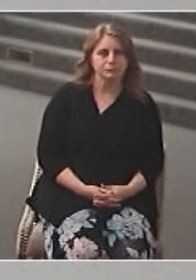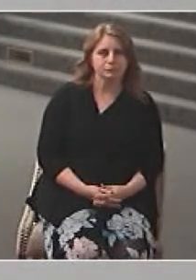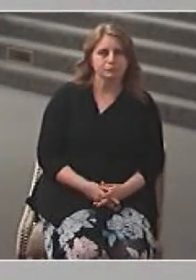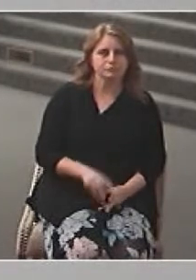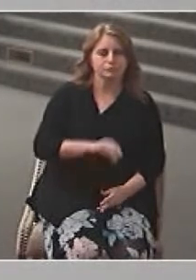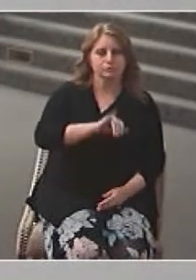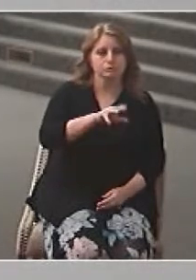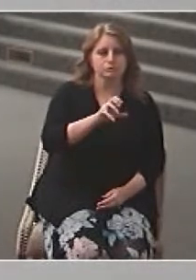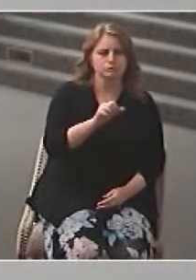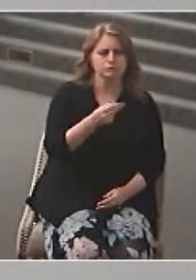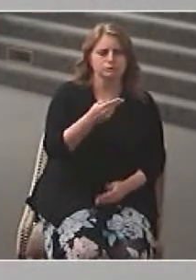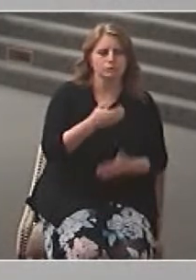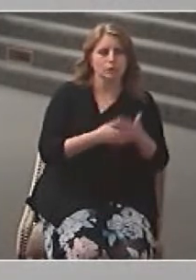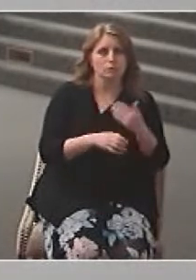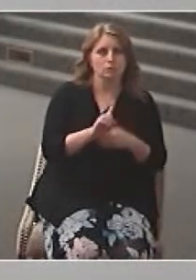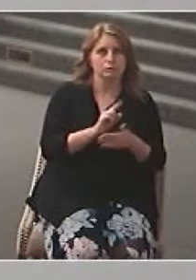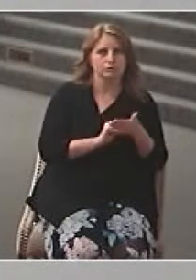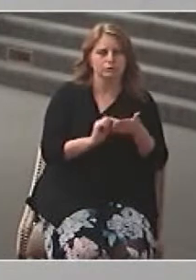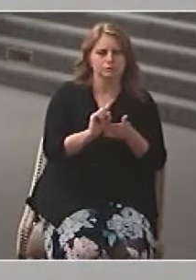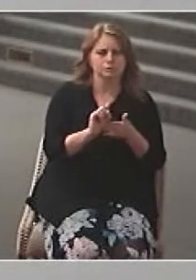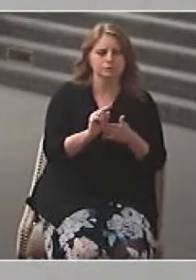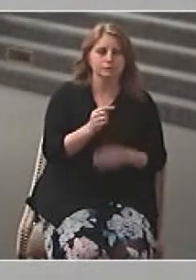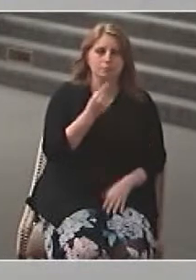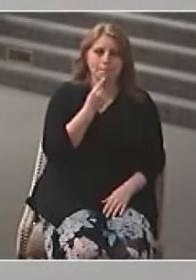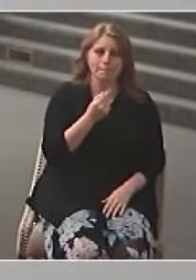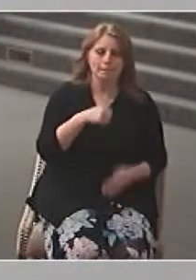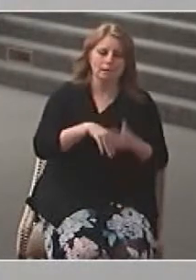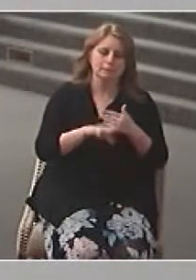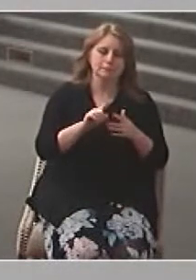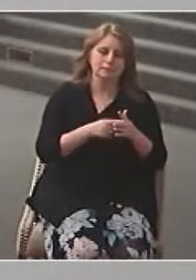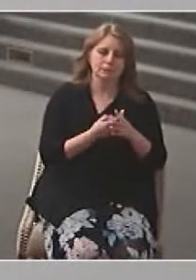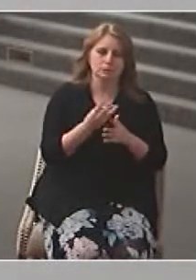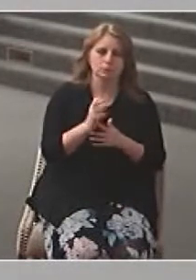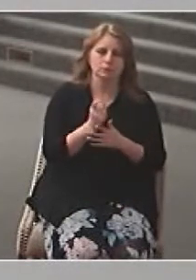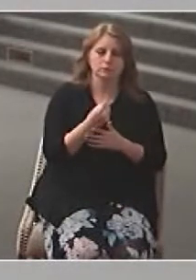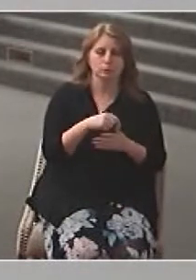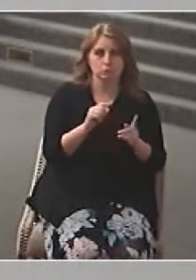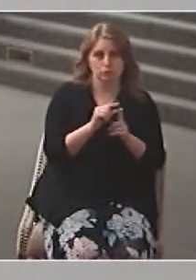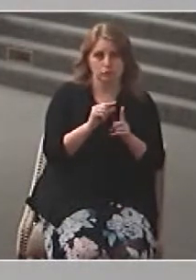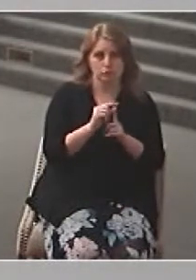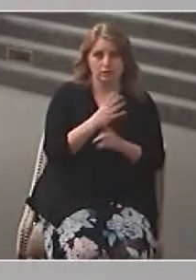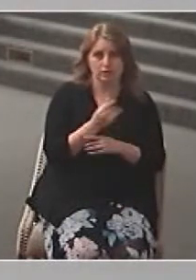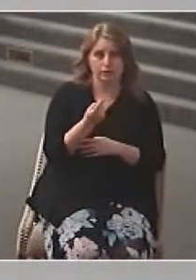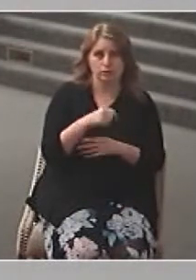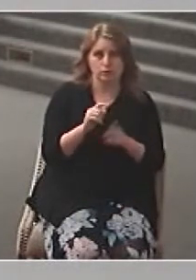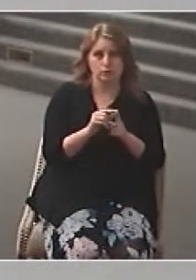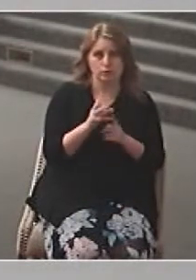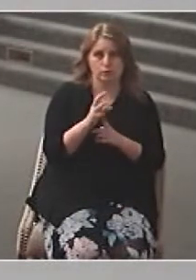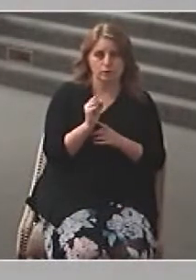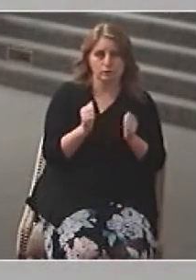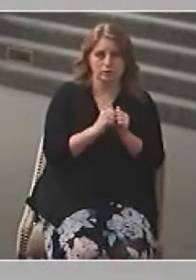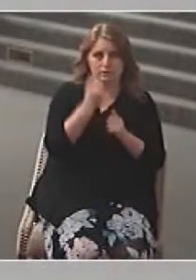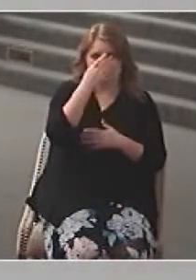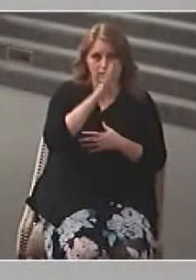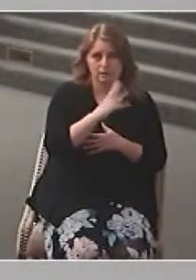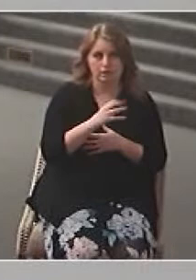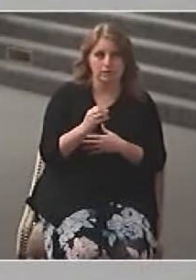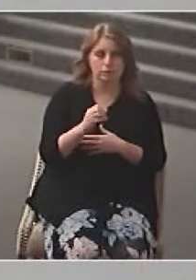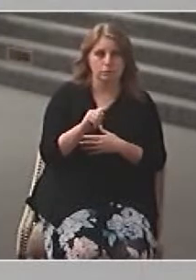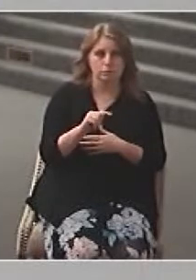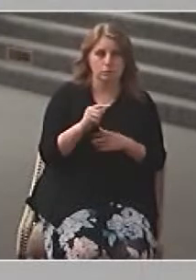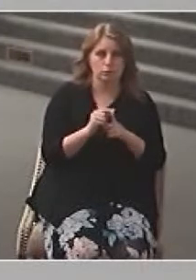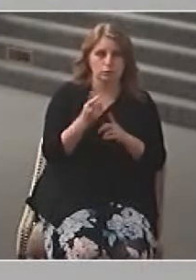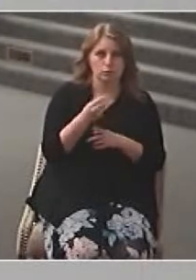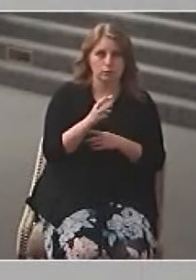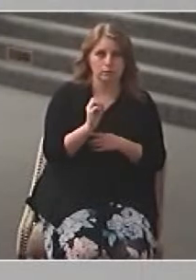John chapter 1 and verse number 1 says, "In the beginning was the Word, and the Word was with God, and